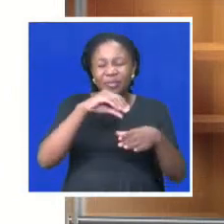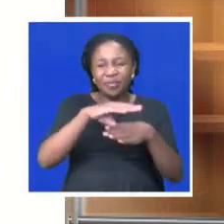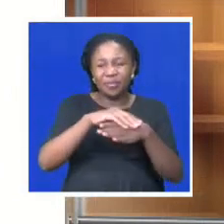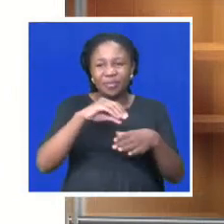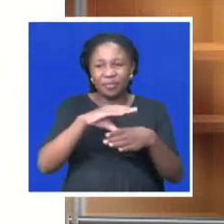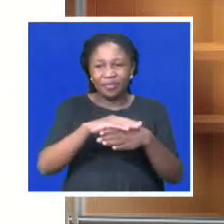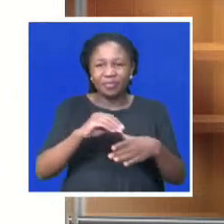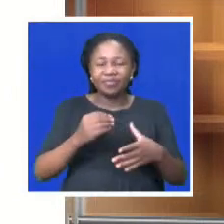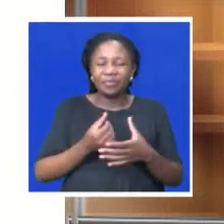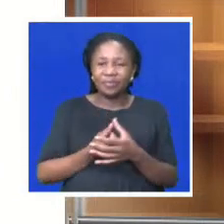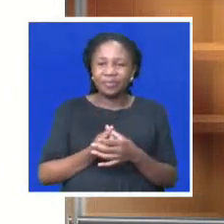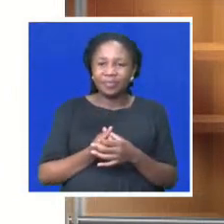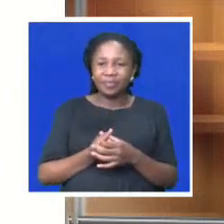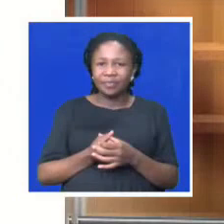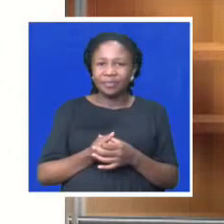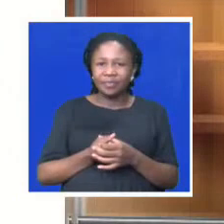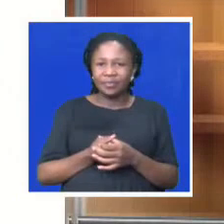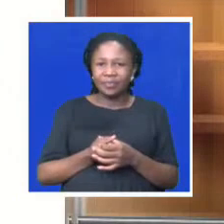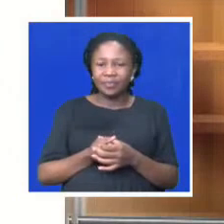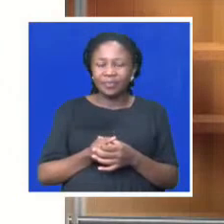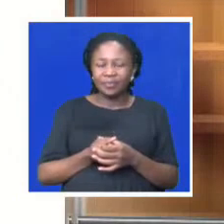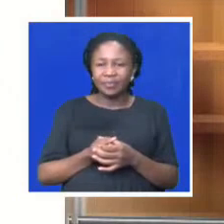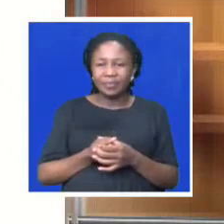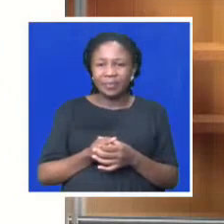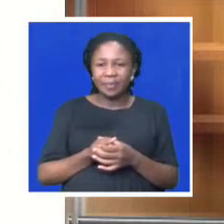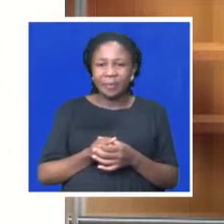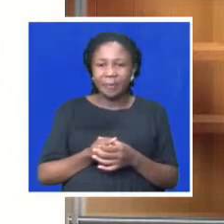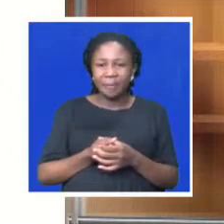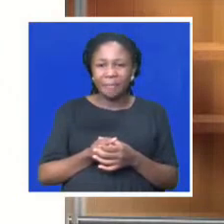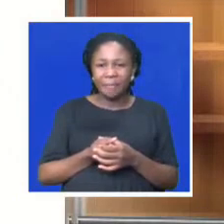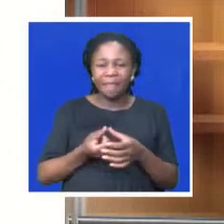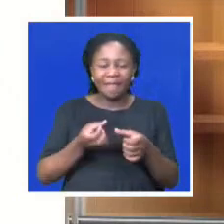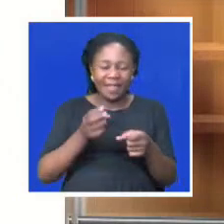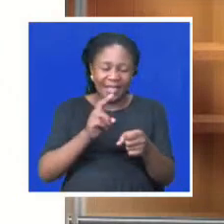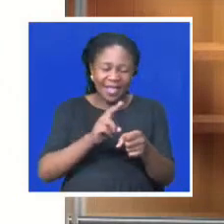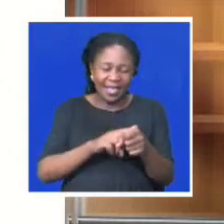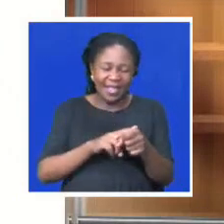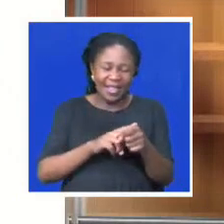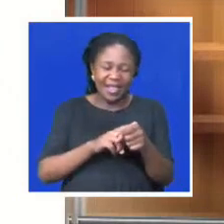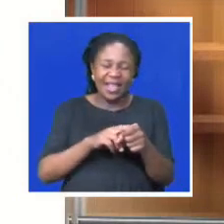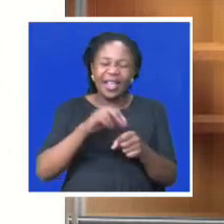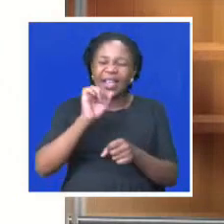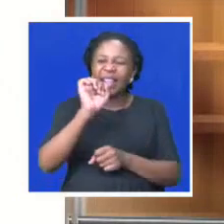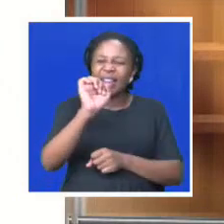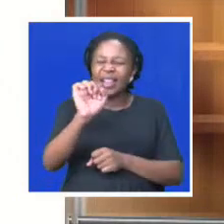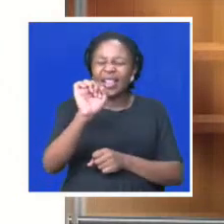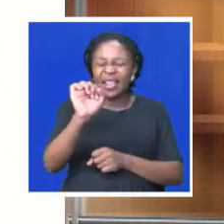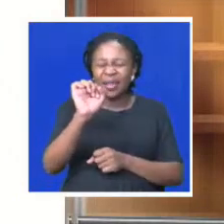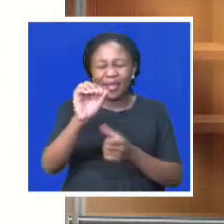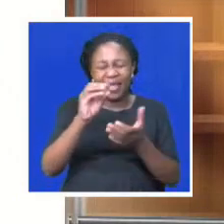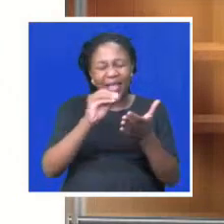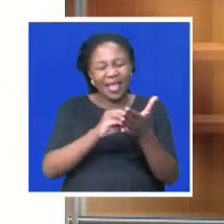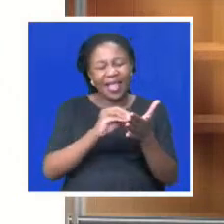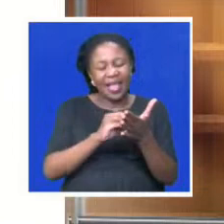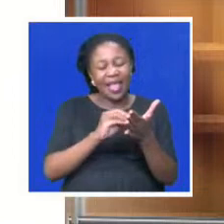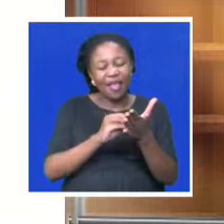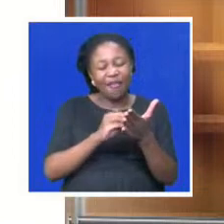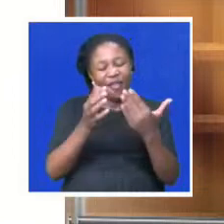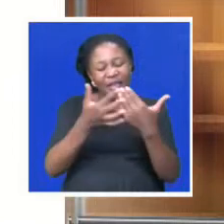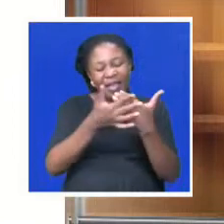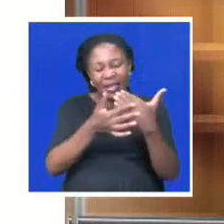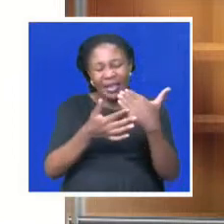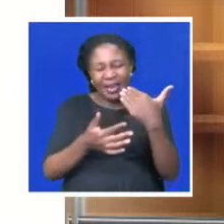have heard in our title of the story that they were cracked, or one of them was